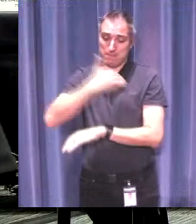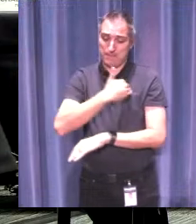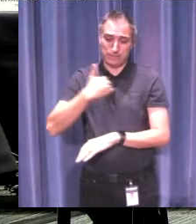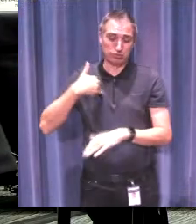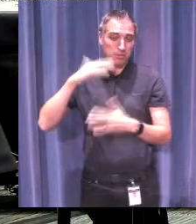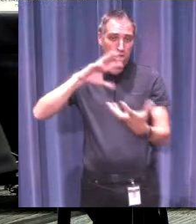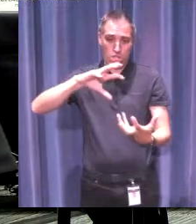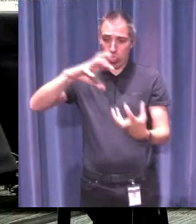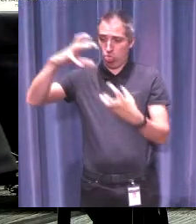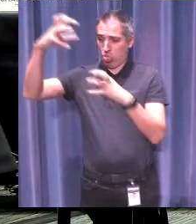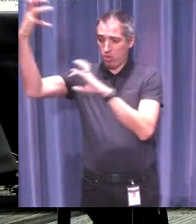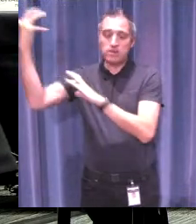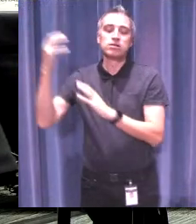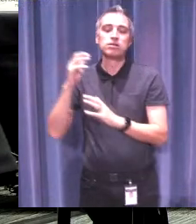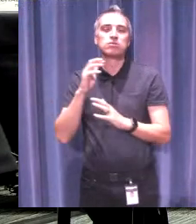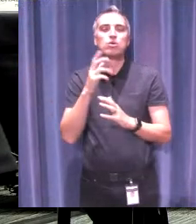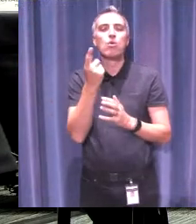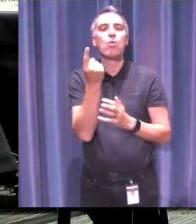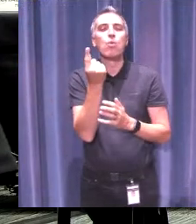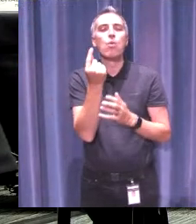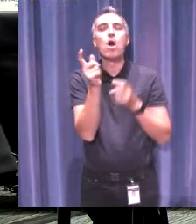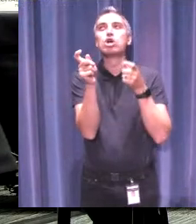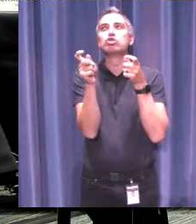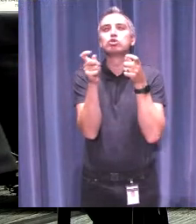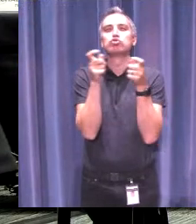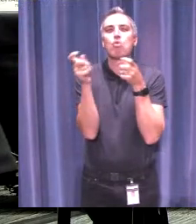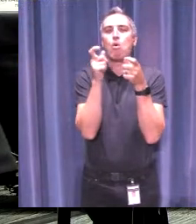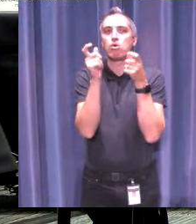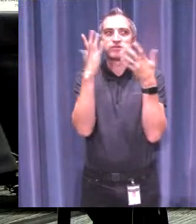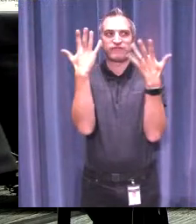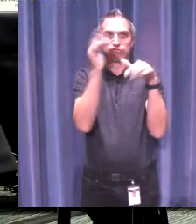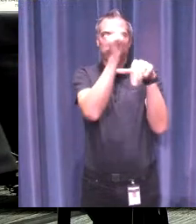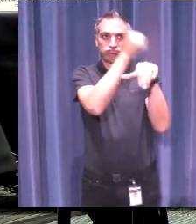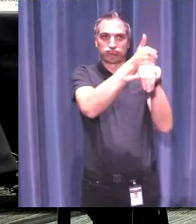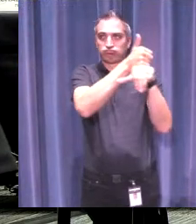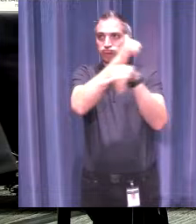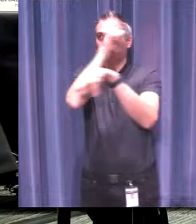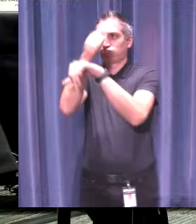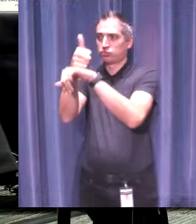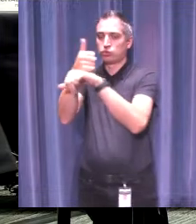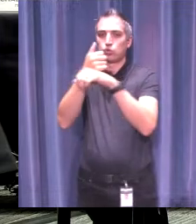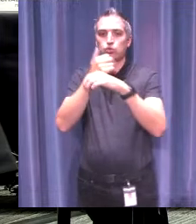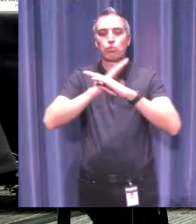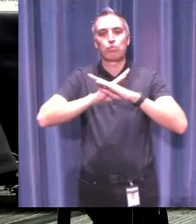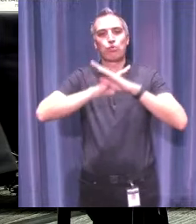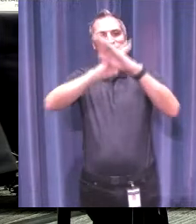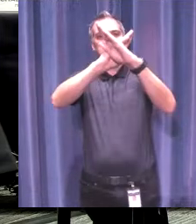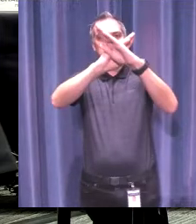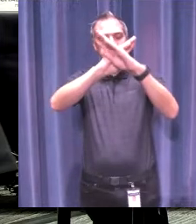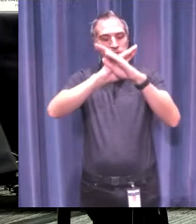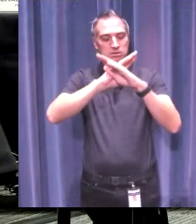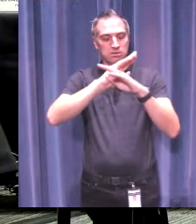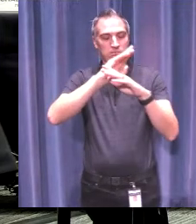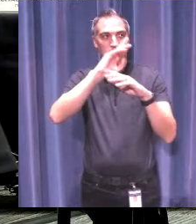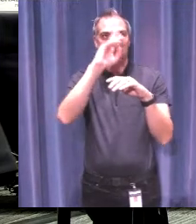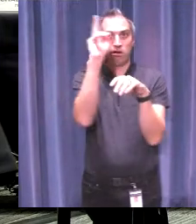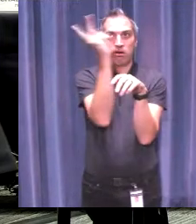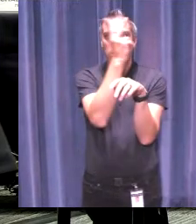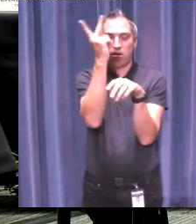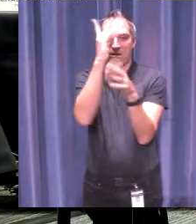so what controls do we have in place to preclude that type of thing from happening to us?